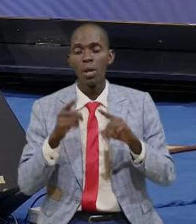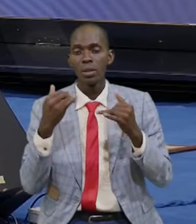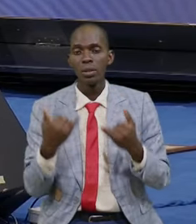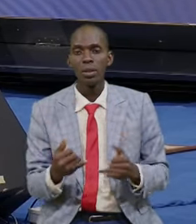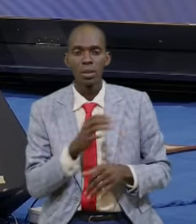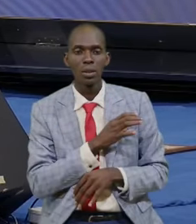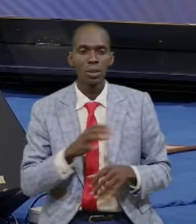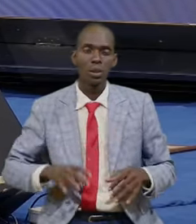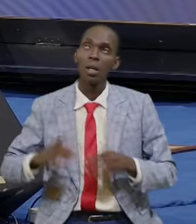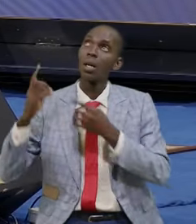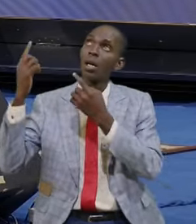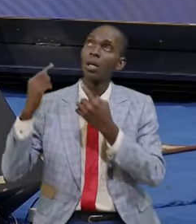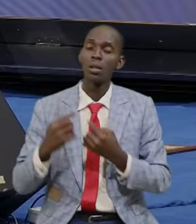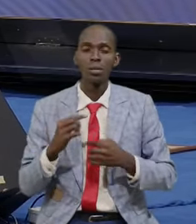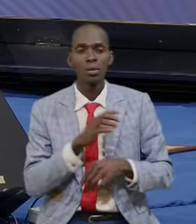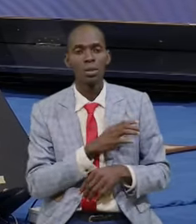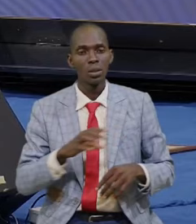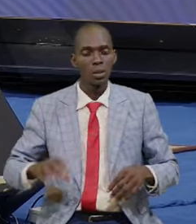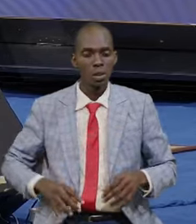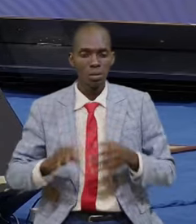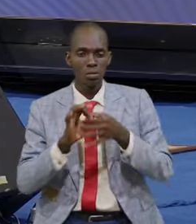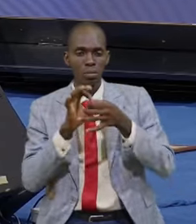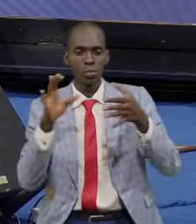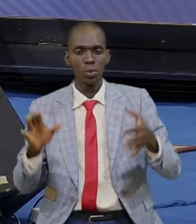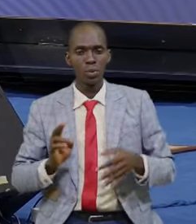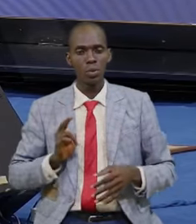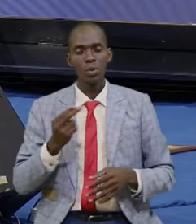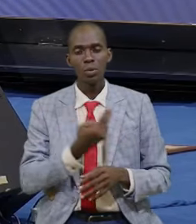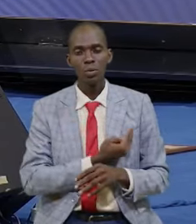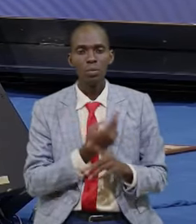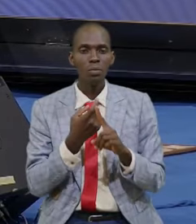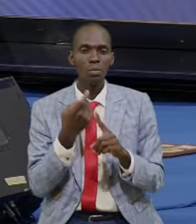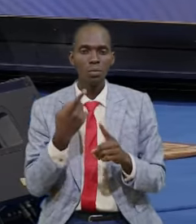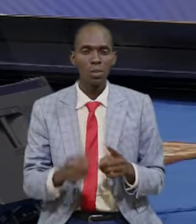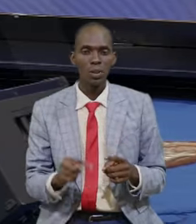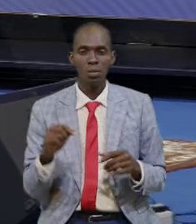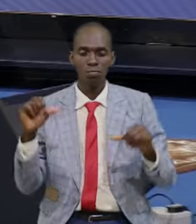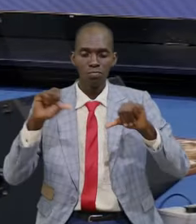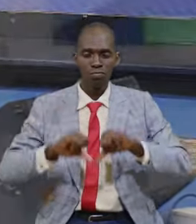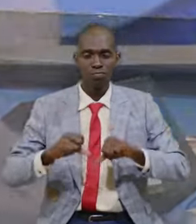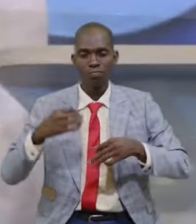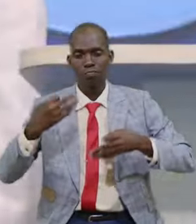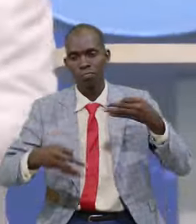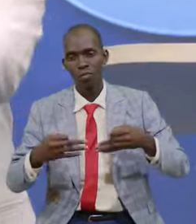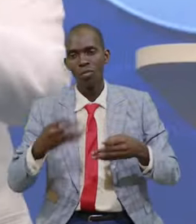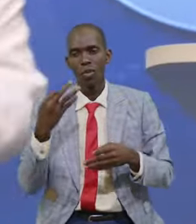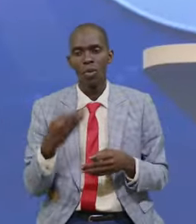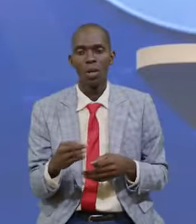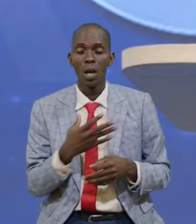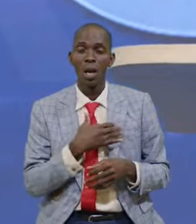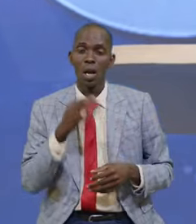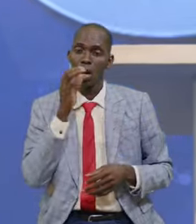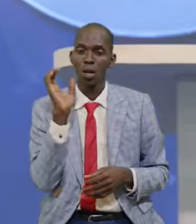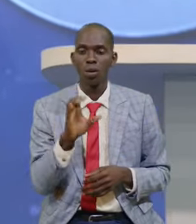comes. And Christ releases us from the condemnation and the curse of the dead law.